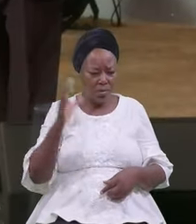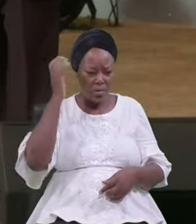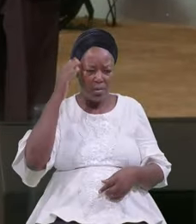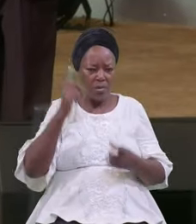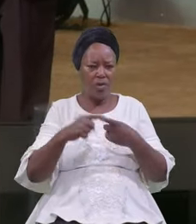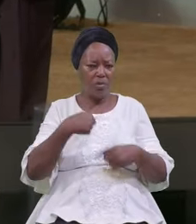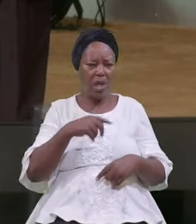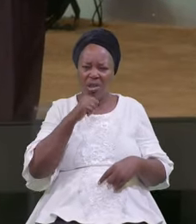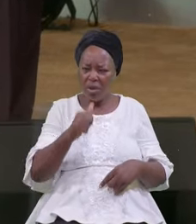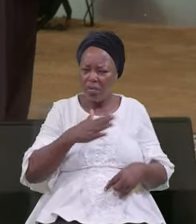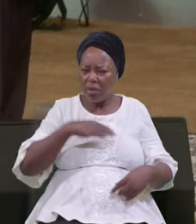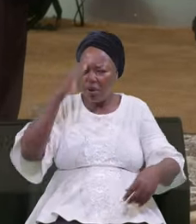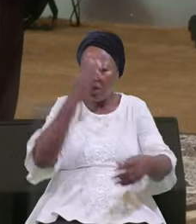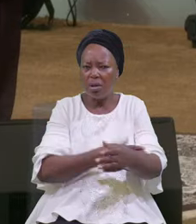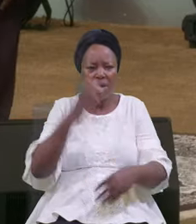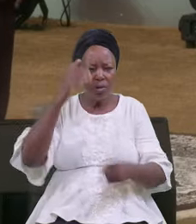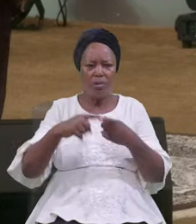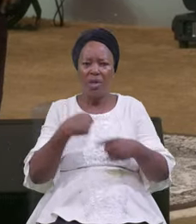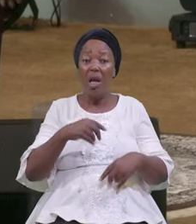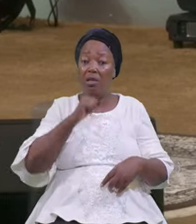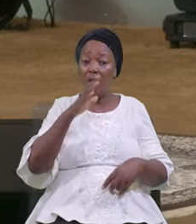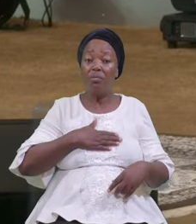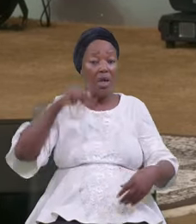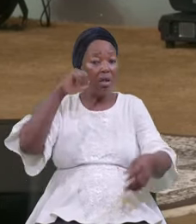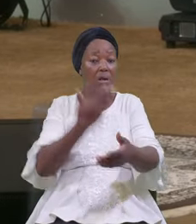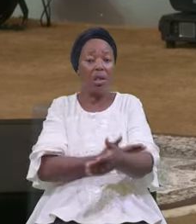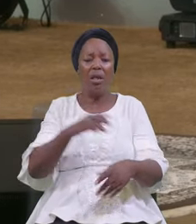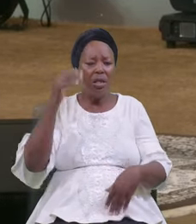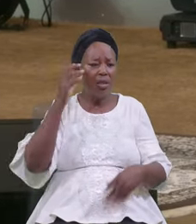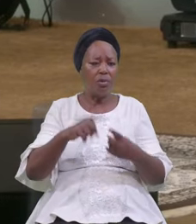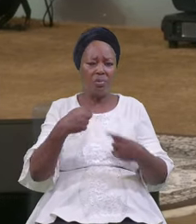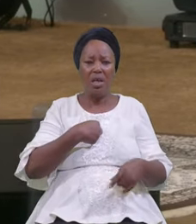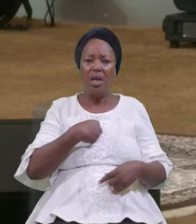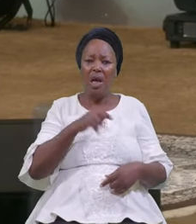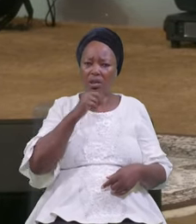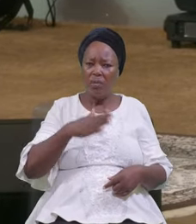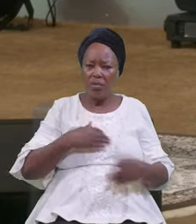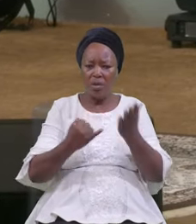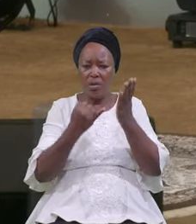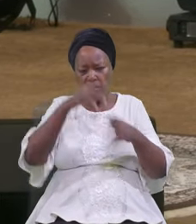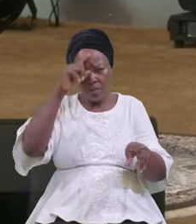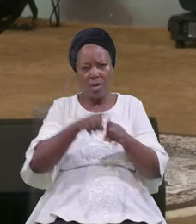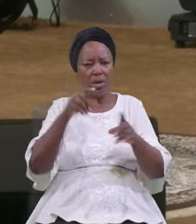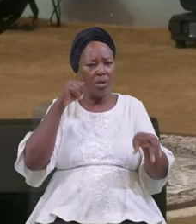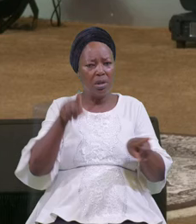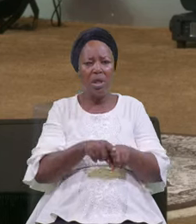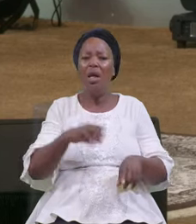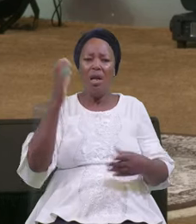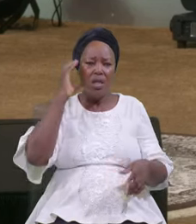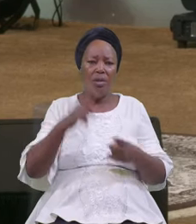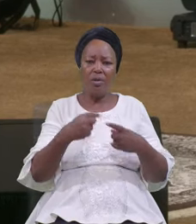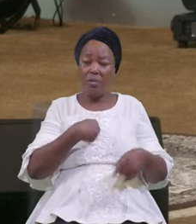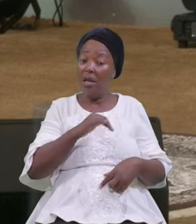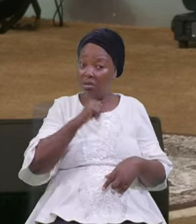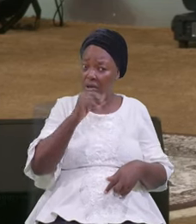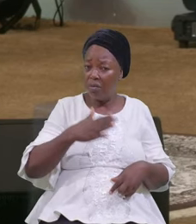you not my son? Listen to me. Are you not my daughter? Listen to me. Are you not my junior brother, my junior sister? Listen to me. Are